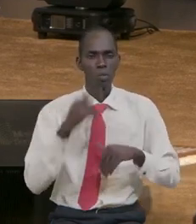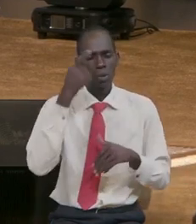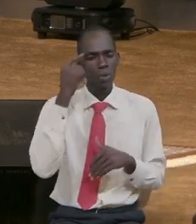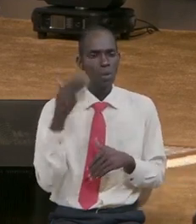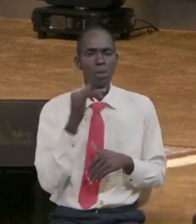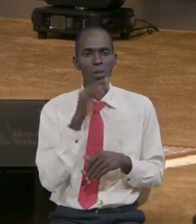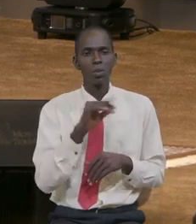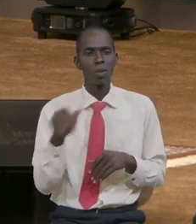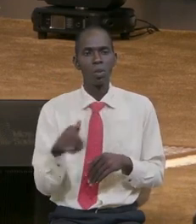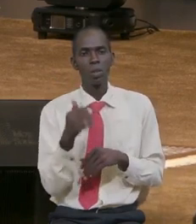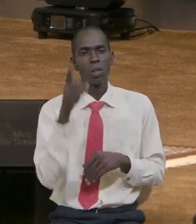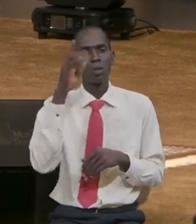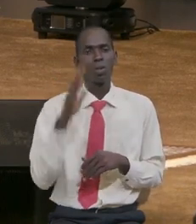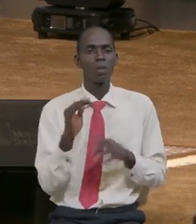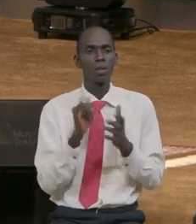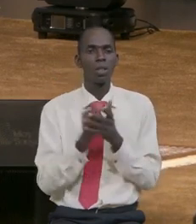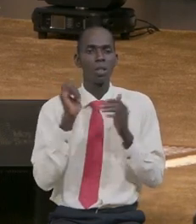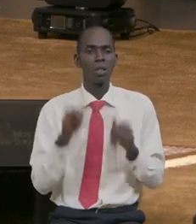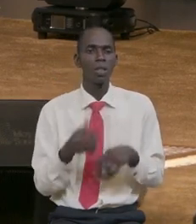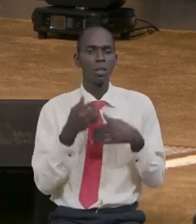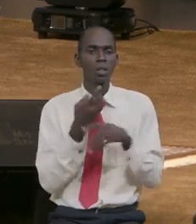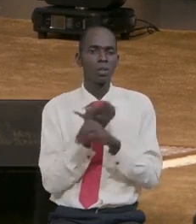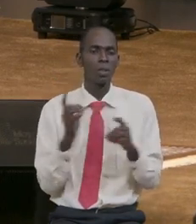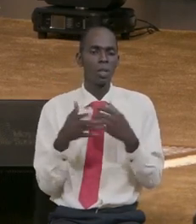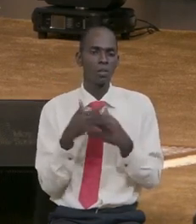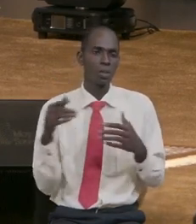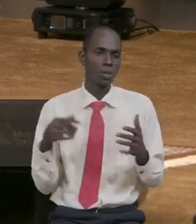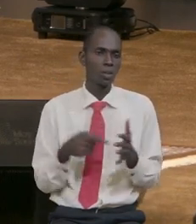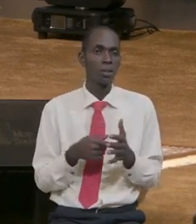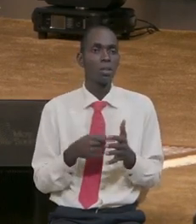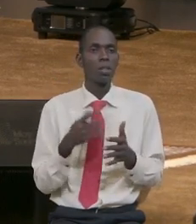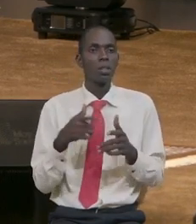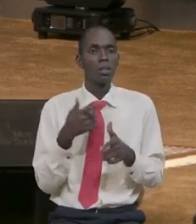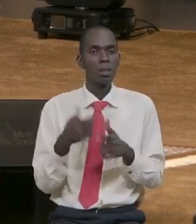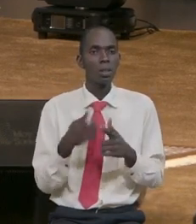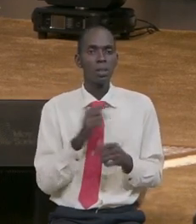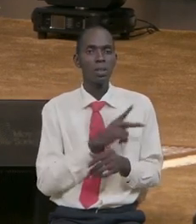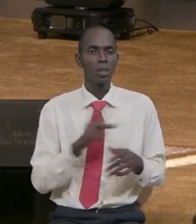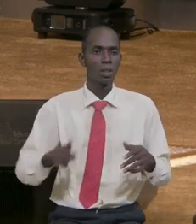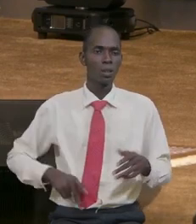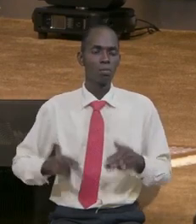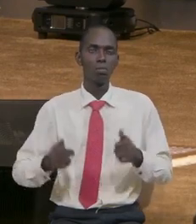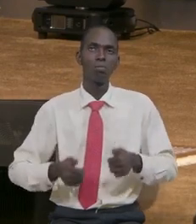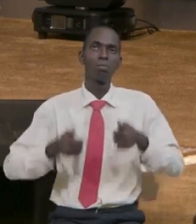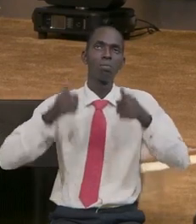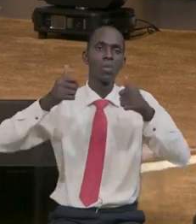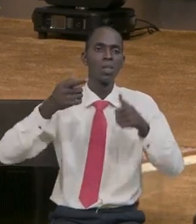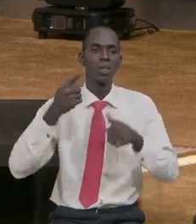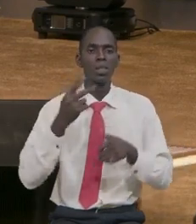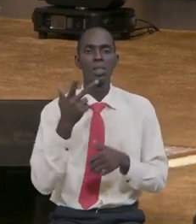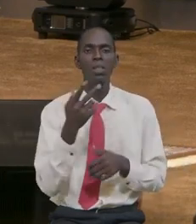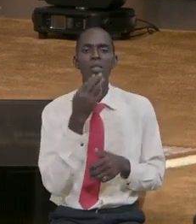verse 30, in verse 30 it says, then the king promoted Shadrach, Meshach, and Abednego